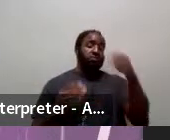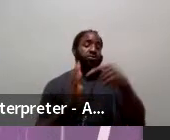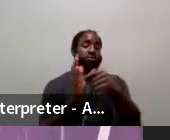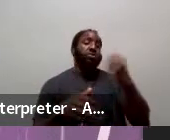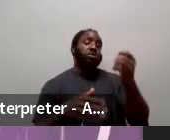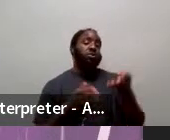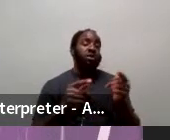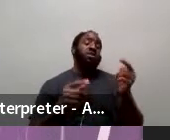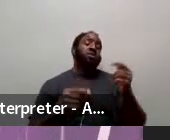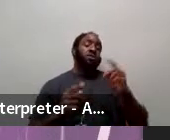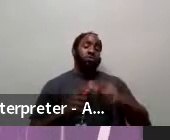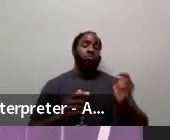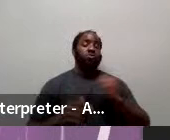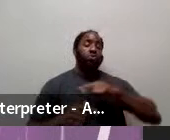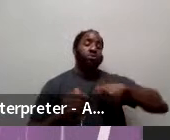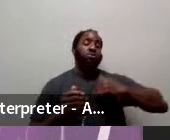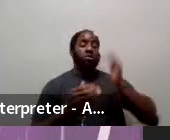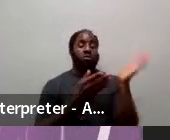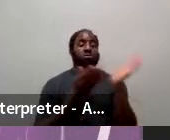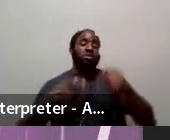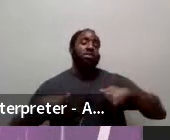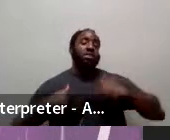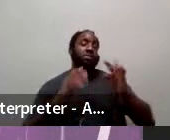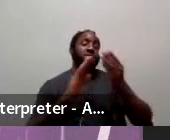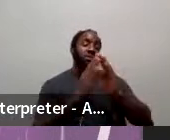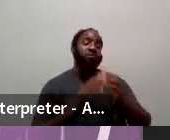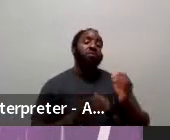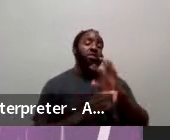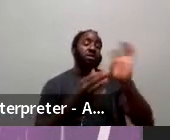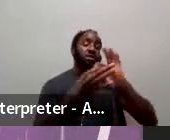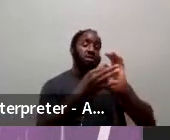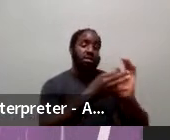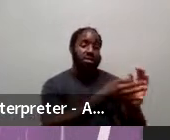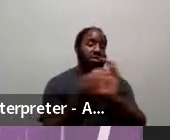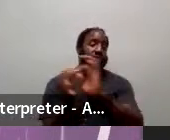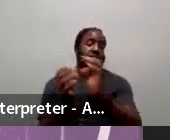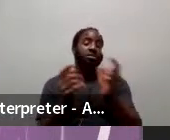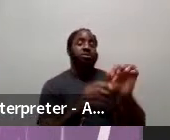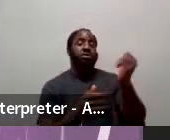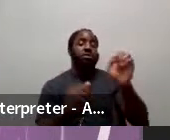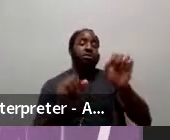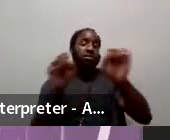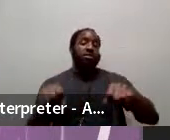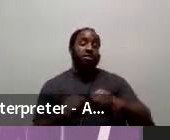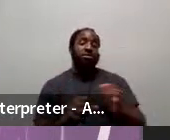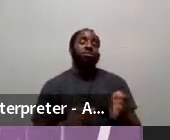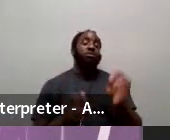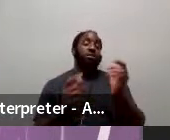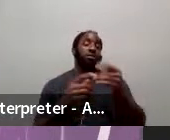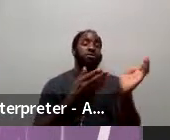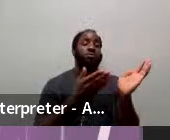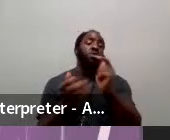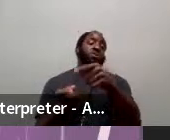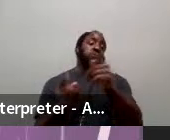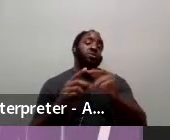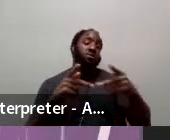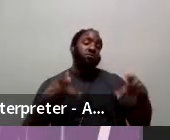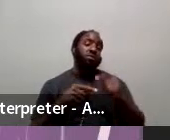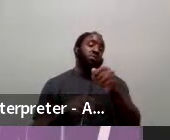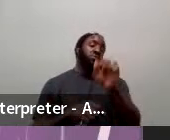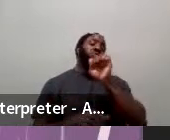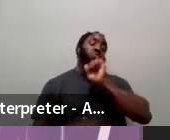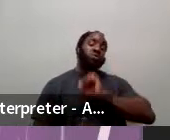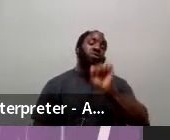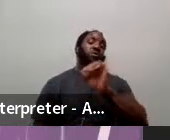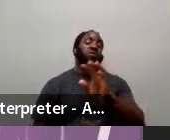to life the community's vision for open space and connections throughout the station areas to better connect you to the places you love today and the ones you love